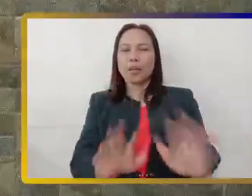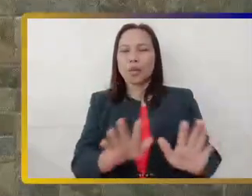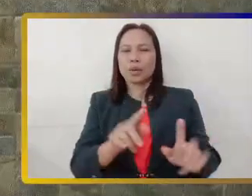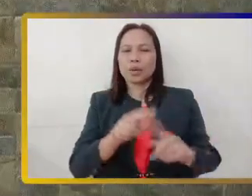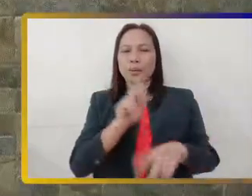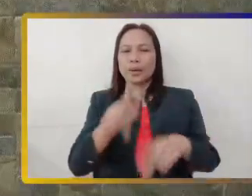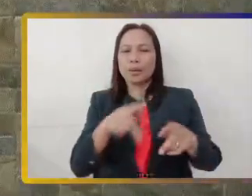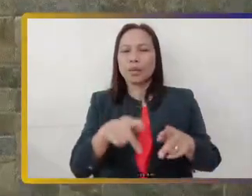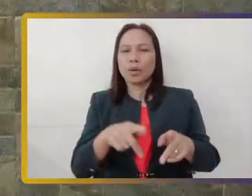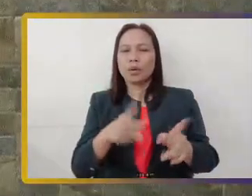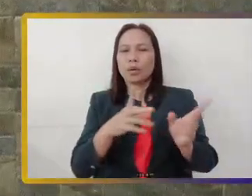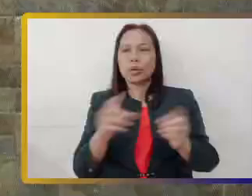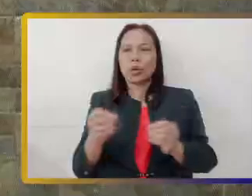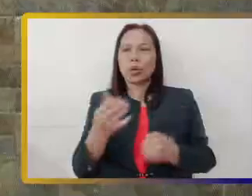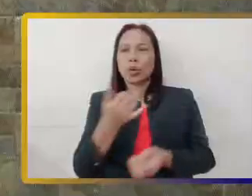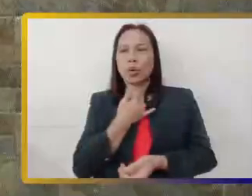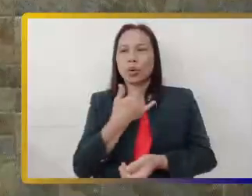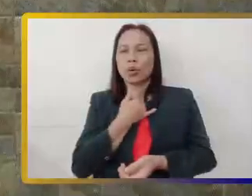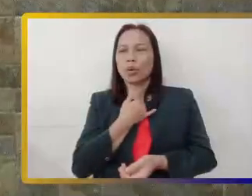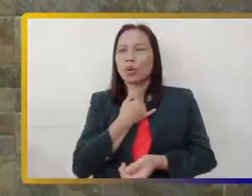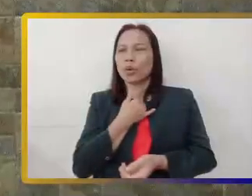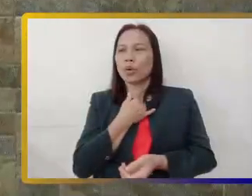christianity karanis